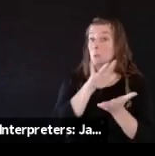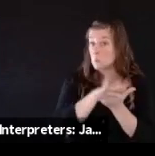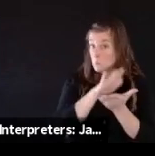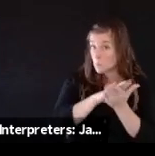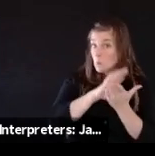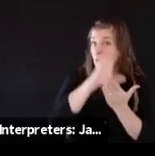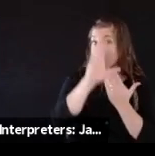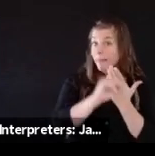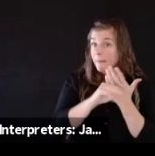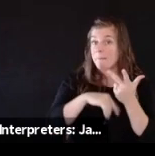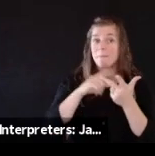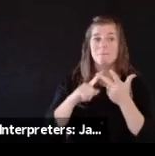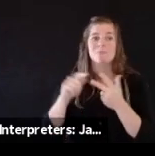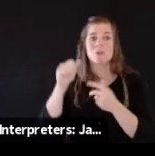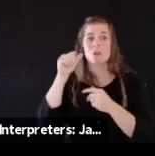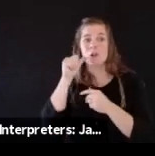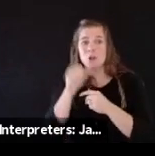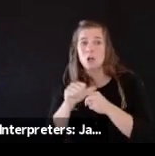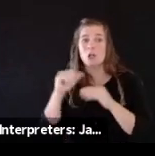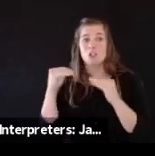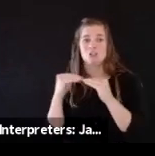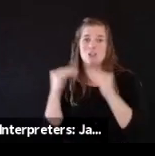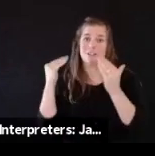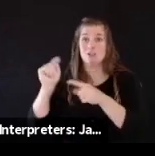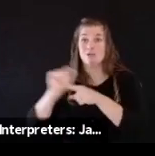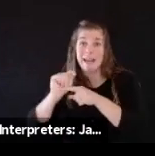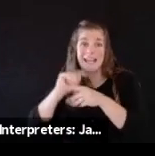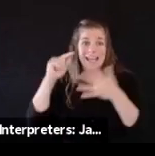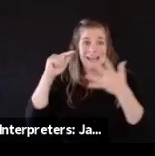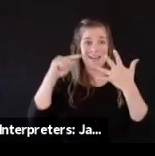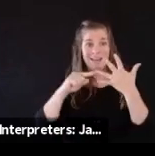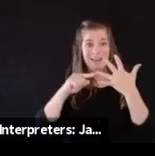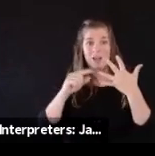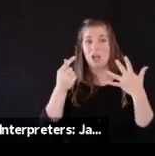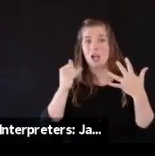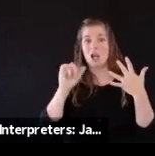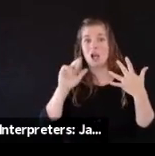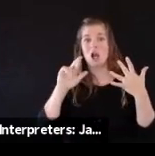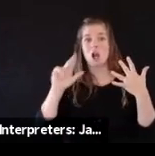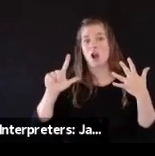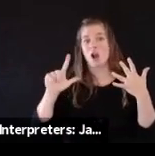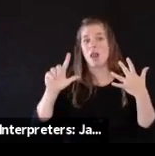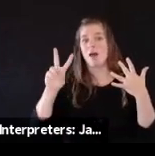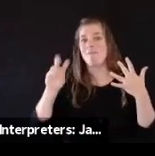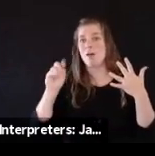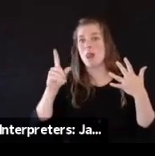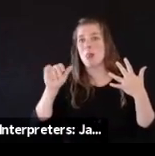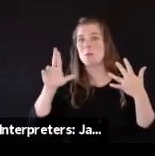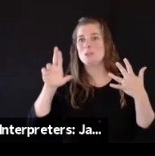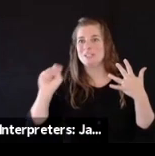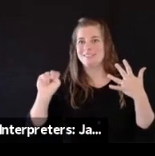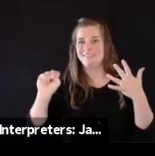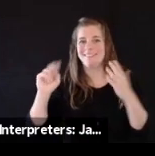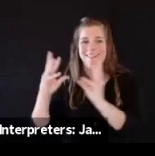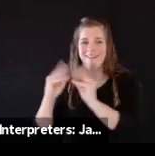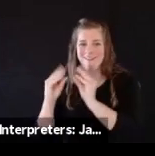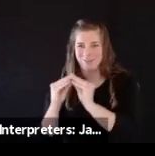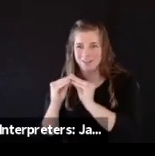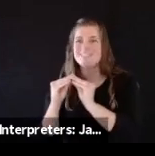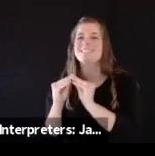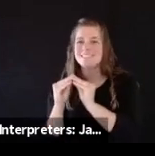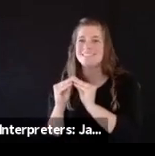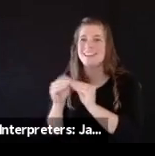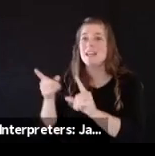Girl Justice Training, Girl Evolution Conference, which the girls actually put together. They plan it, they find